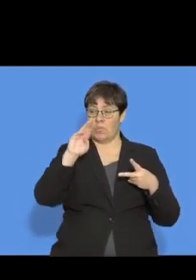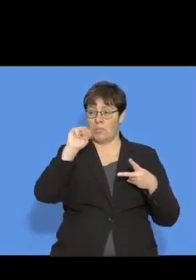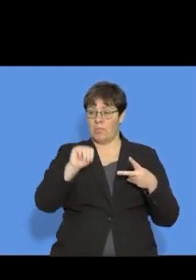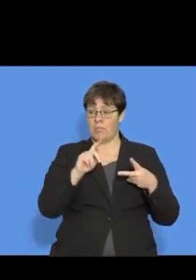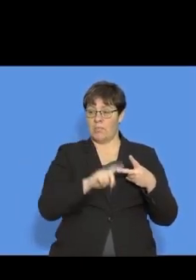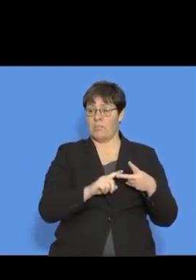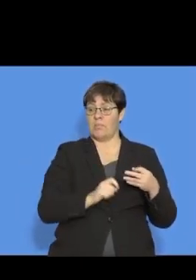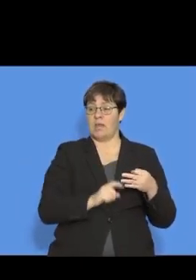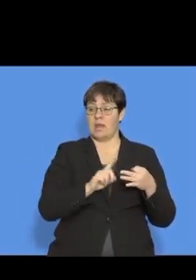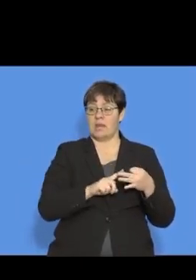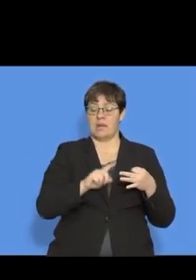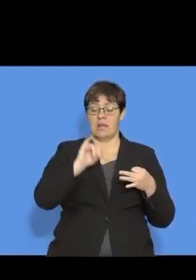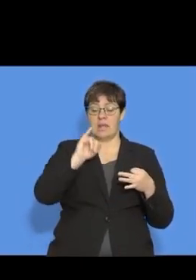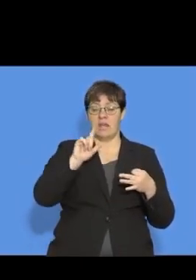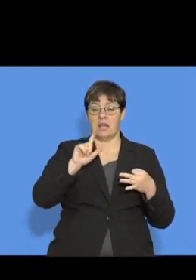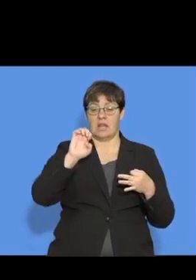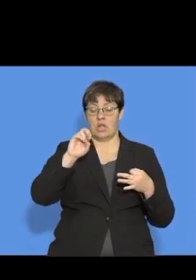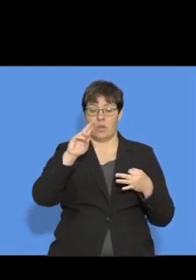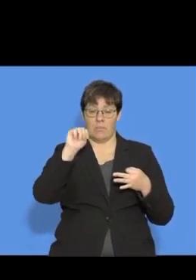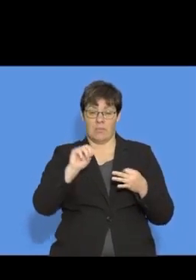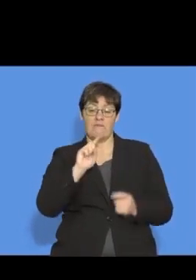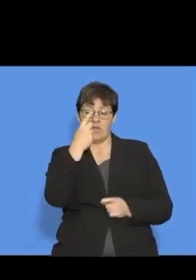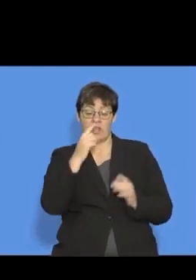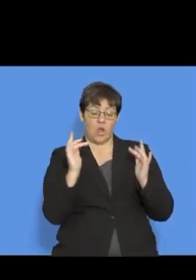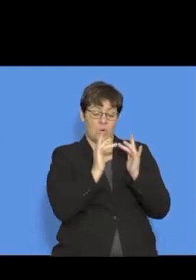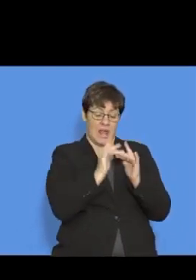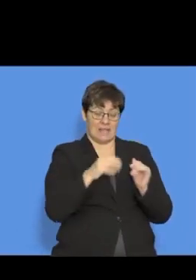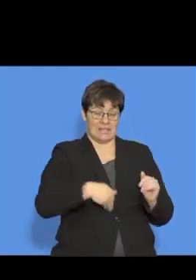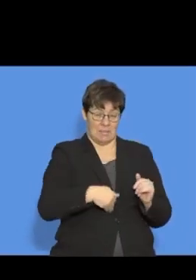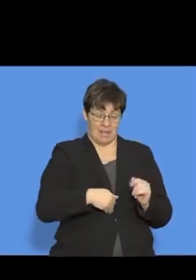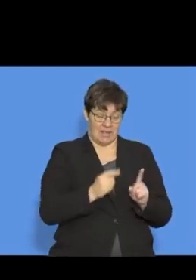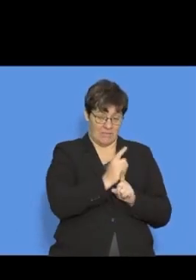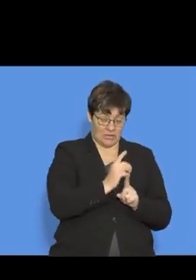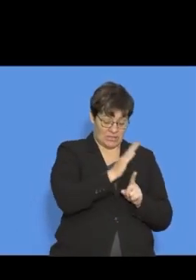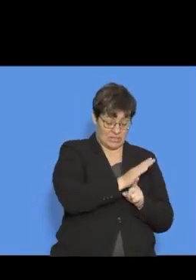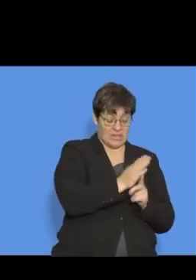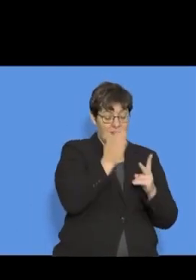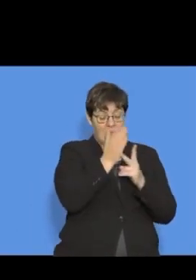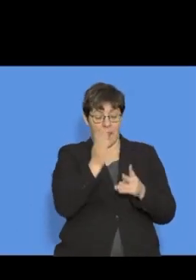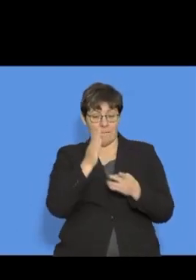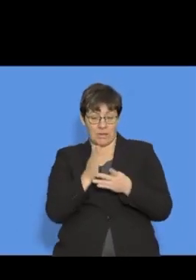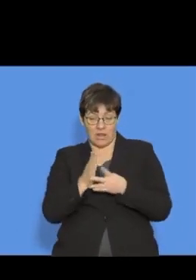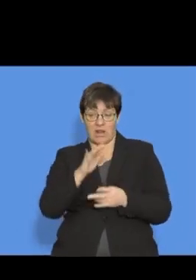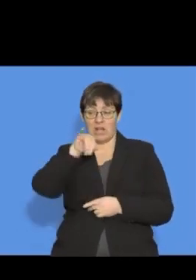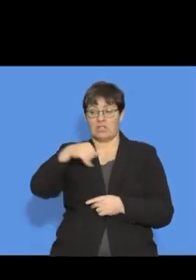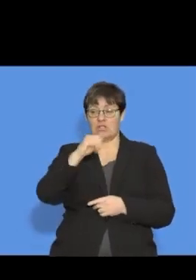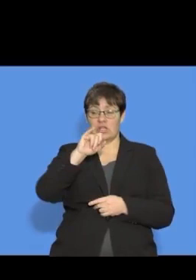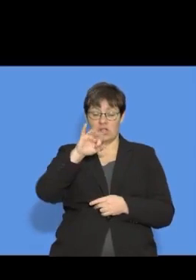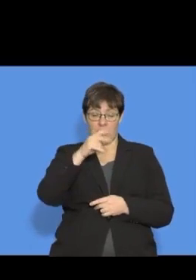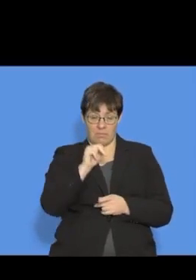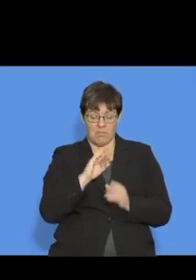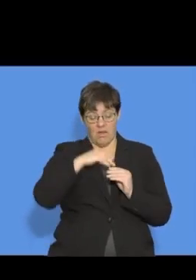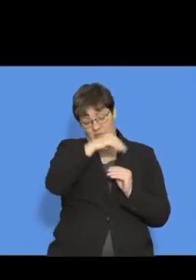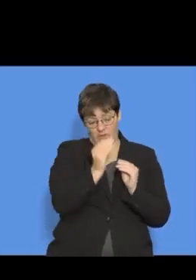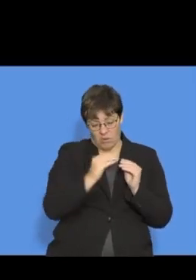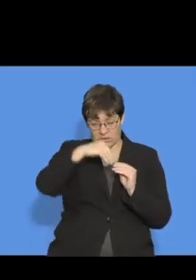this, that's the first part, which is the part that connects to the stomach. Then we've got the middle part called the jejunum.